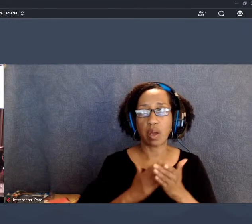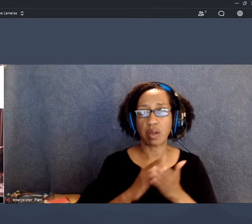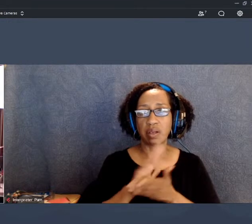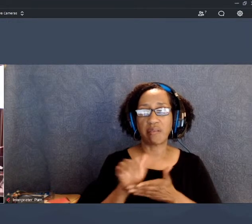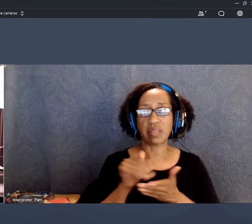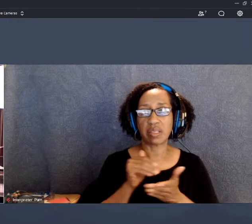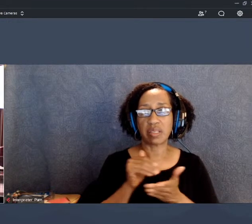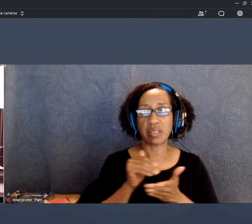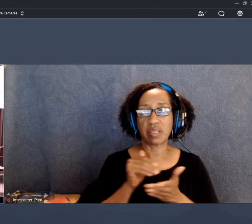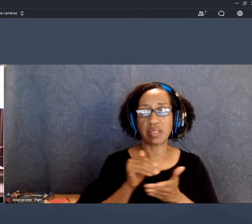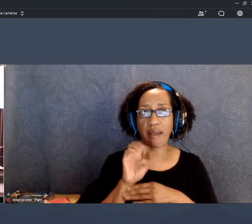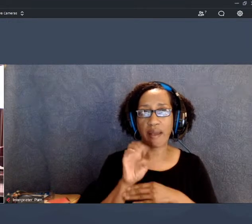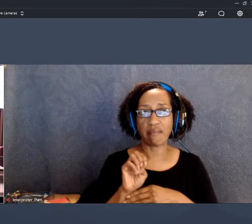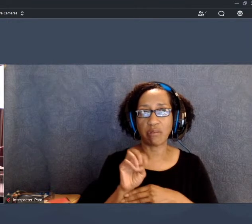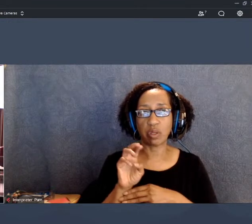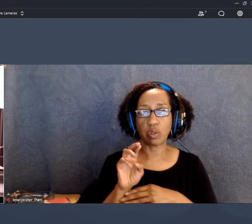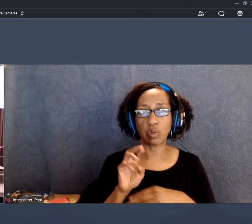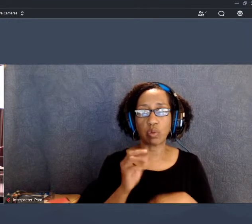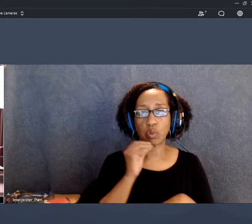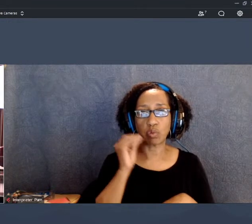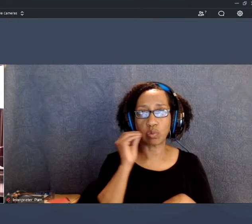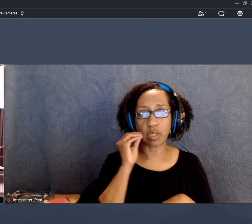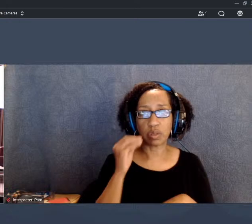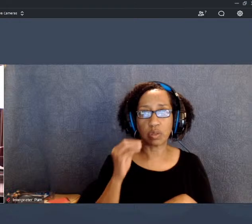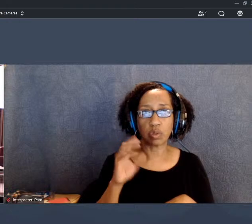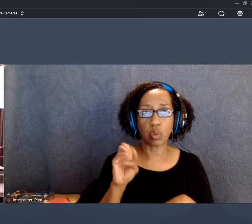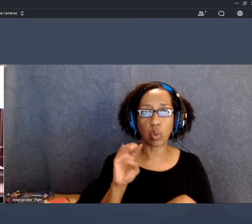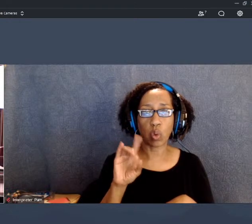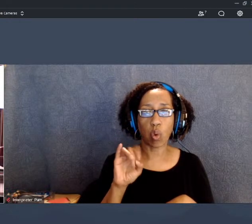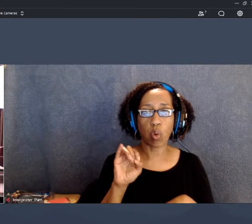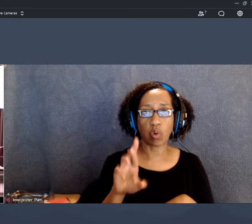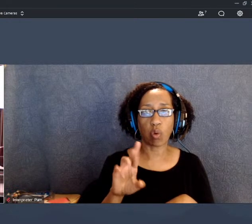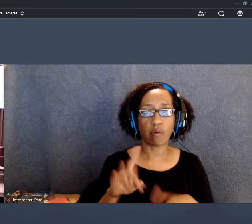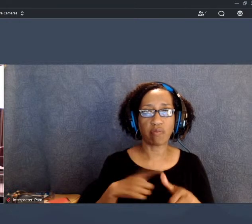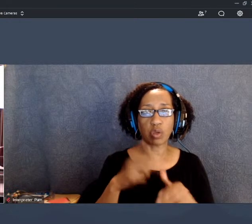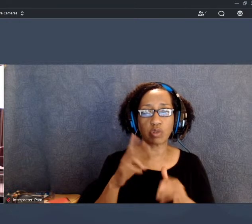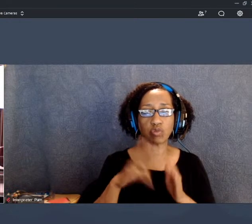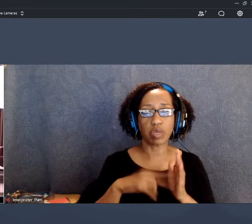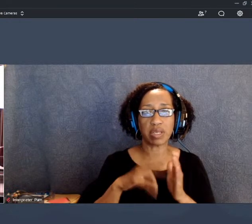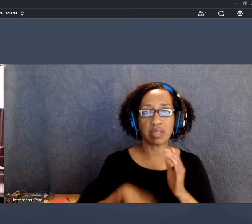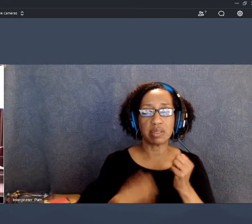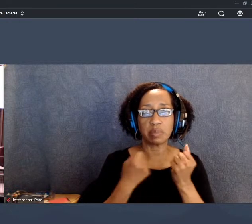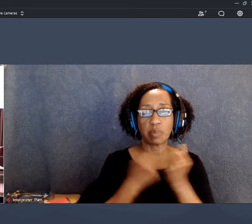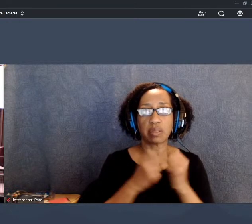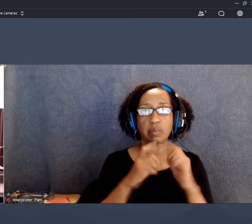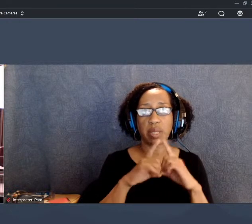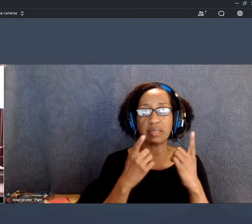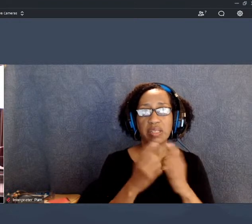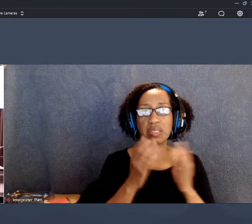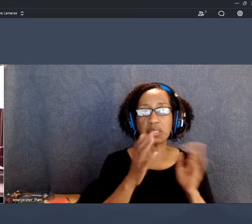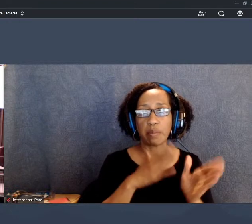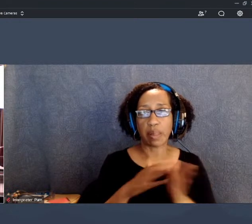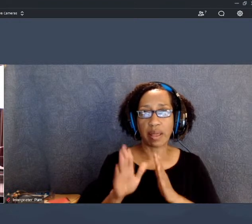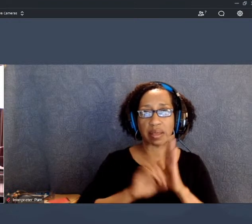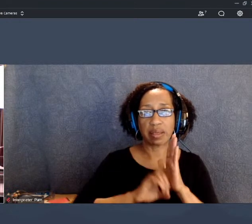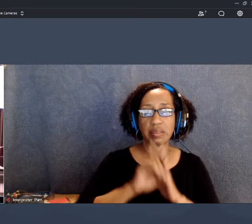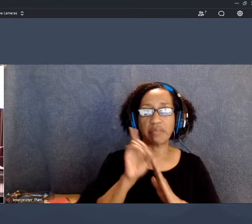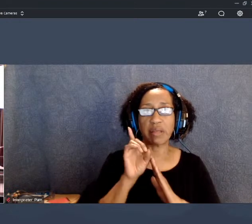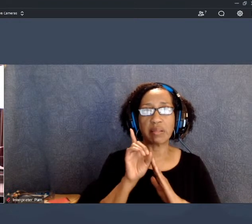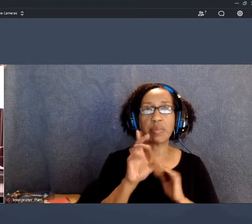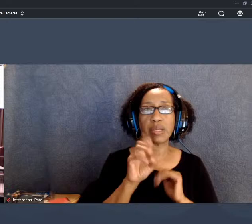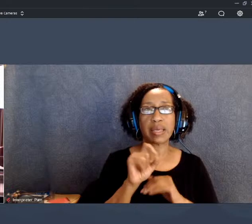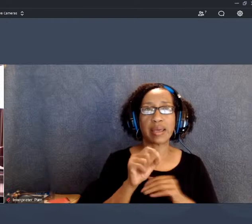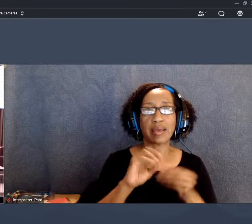Avenue residential corridor. Up for first reading, this ordinance is sponsored by the Division of Planning and Development. The case number